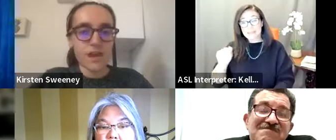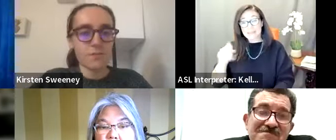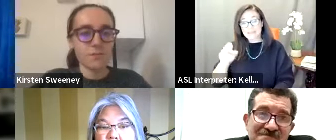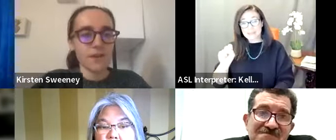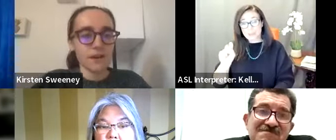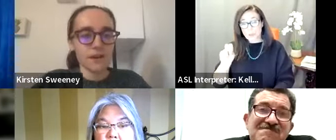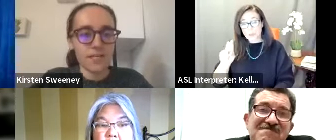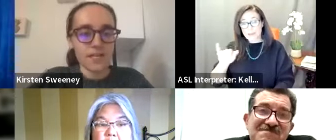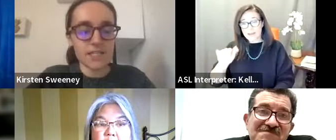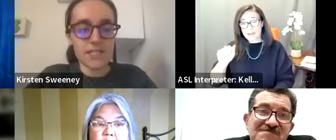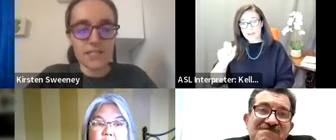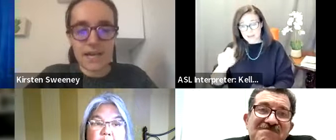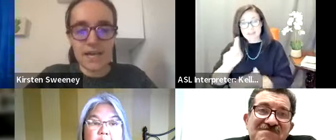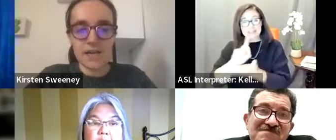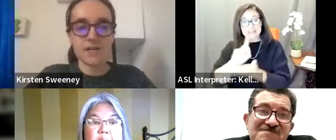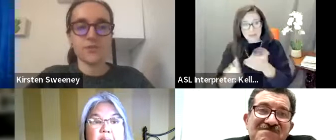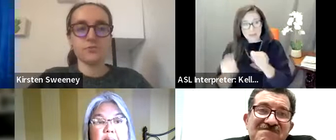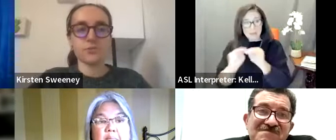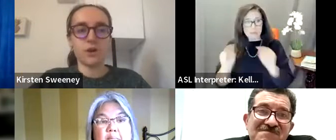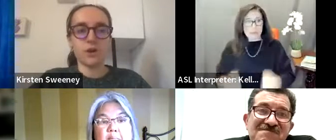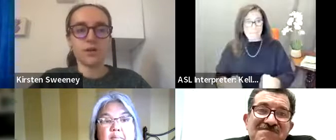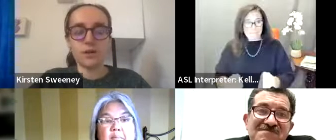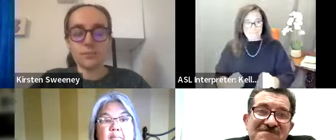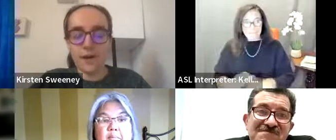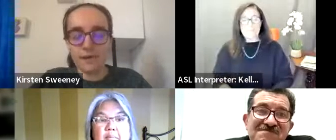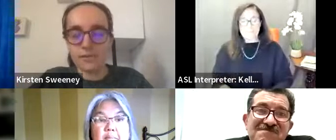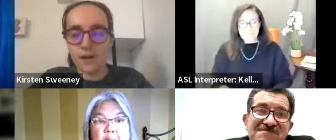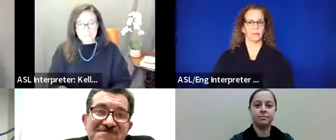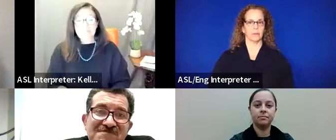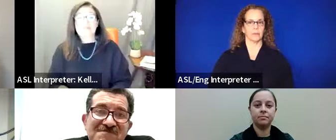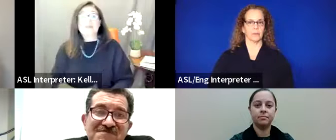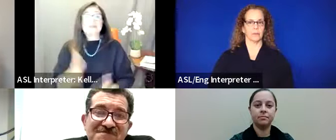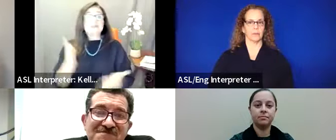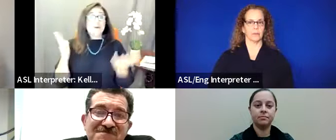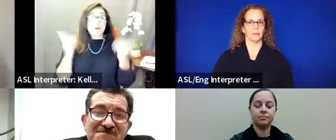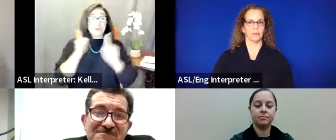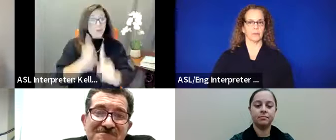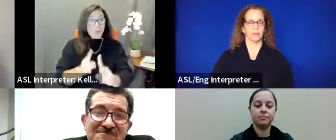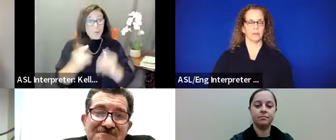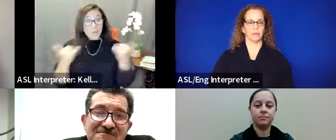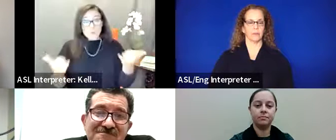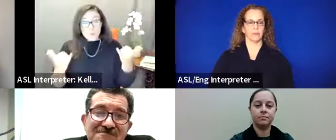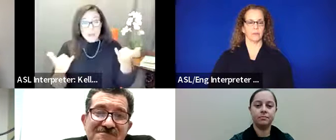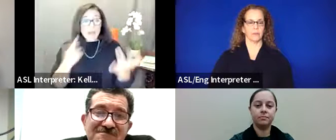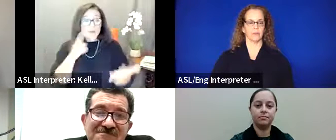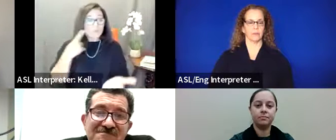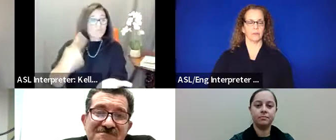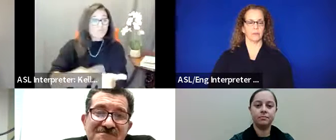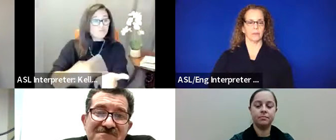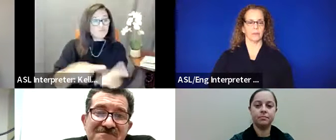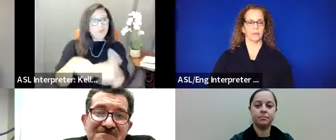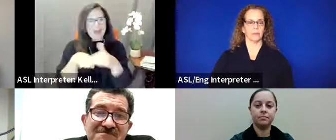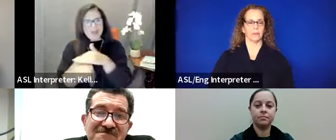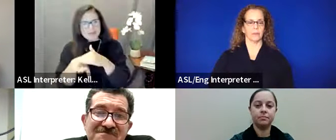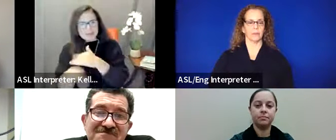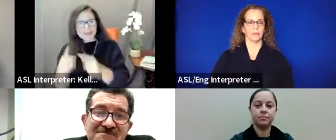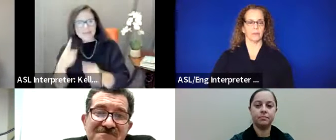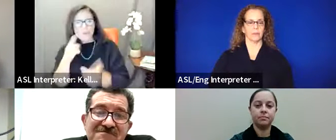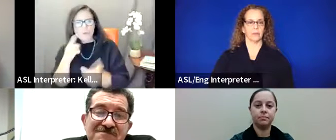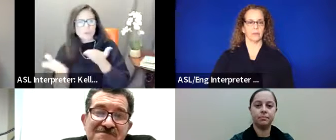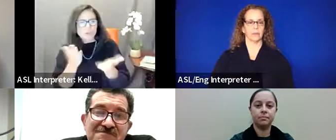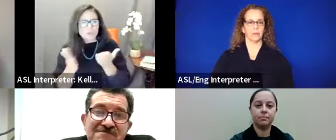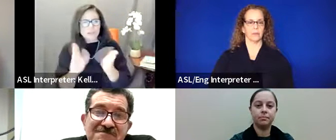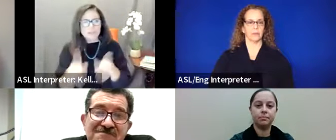So yeah, we are here today to talk about access service providers and to hear from some folks